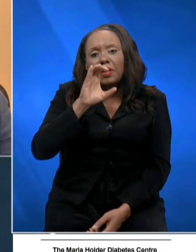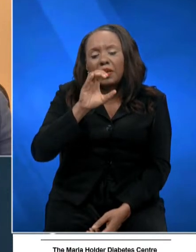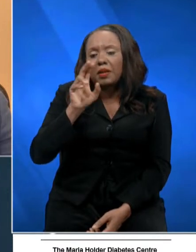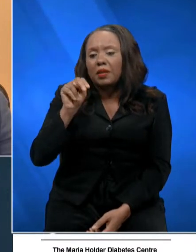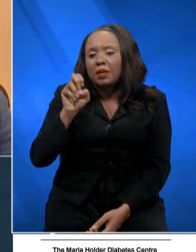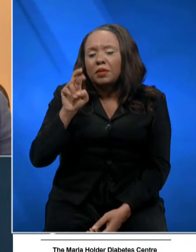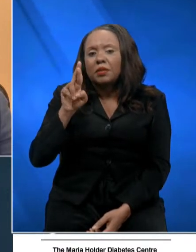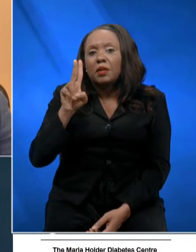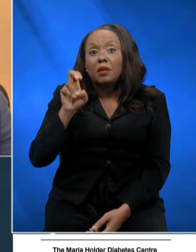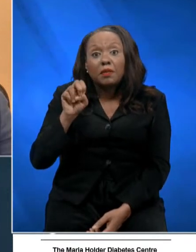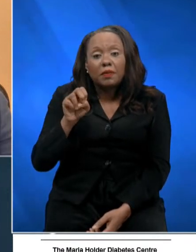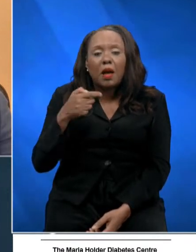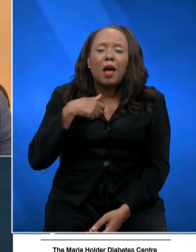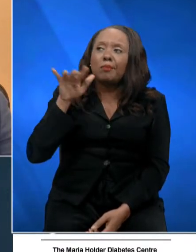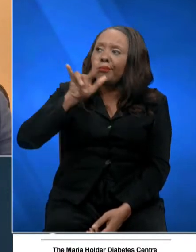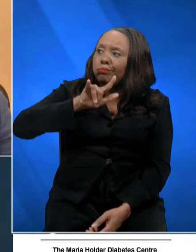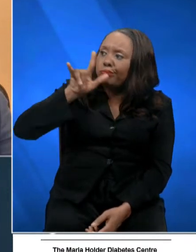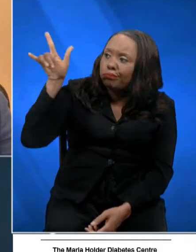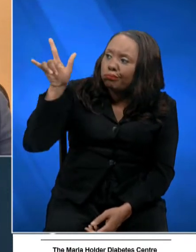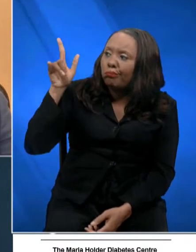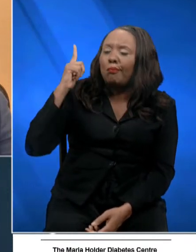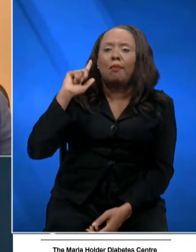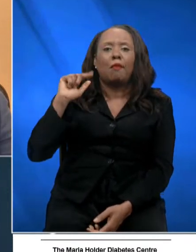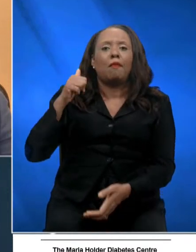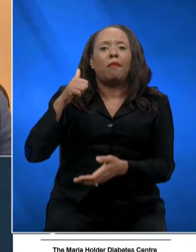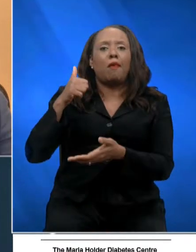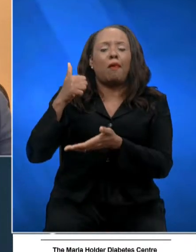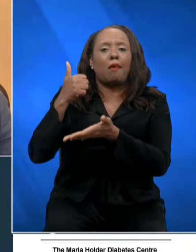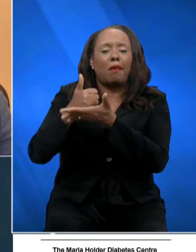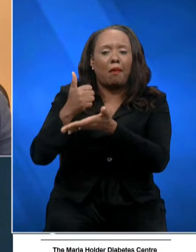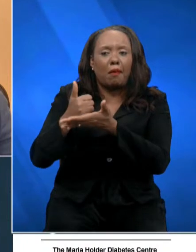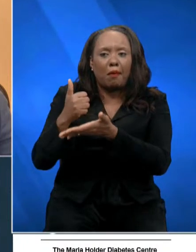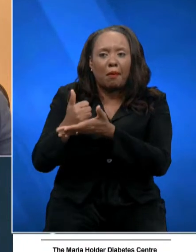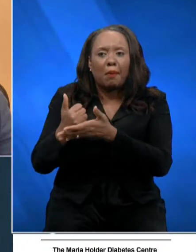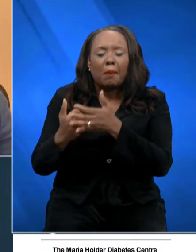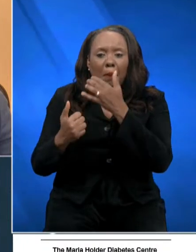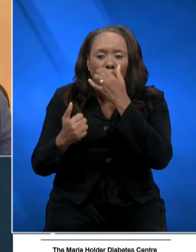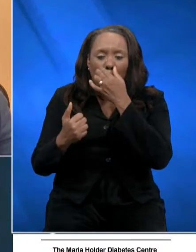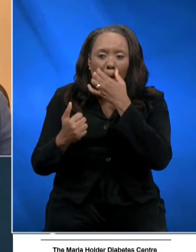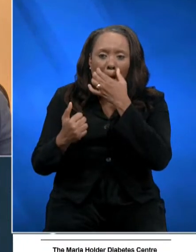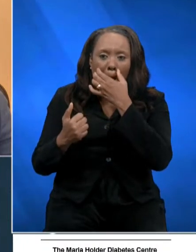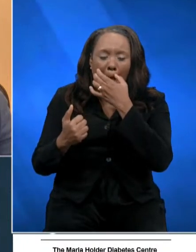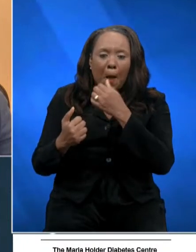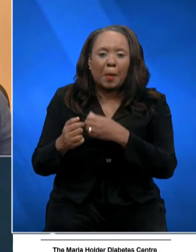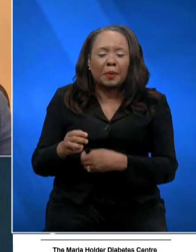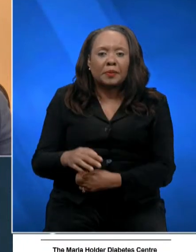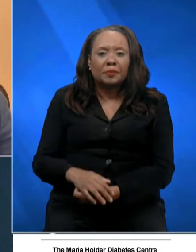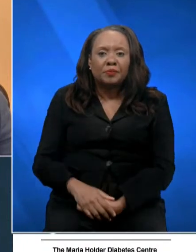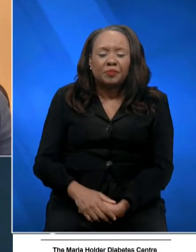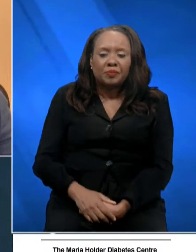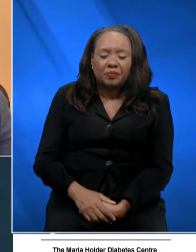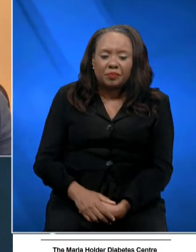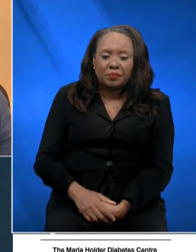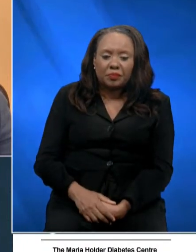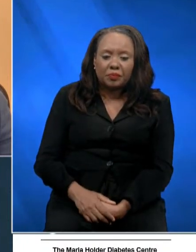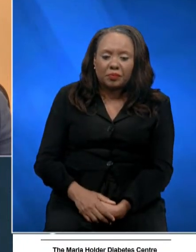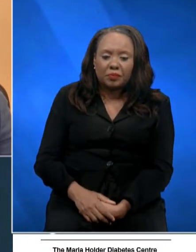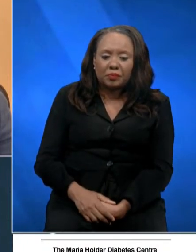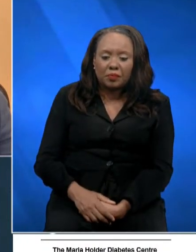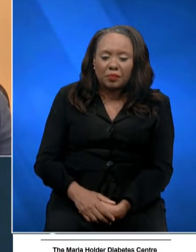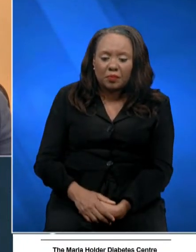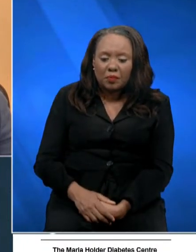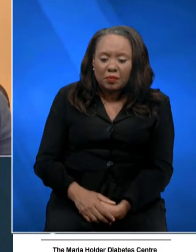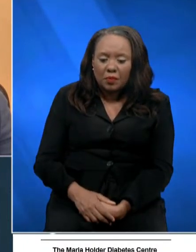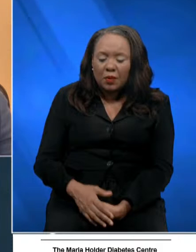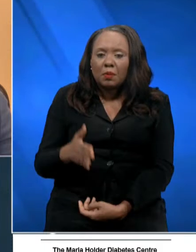for treatment. My retinas were placed here in Barbados. The stores did a good